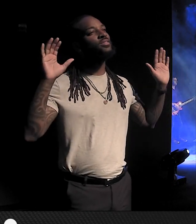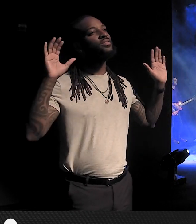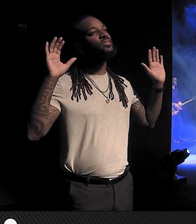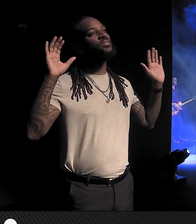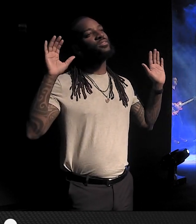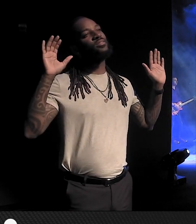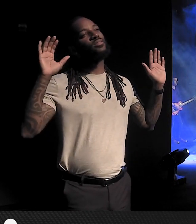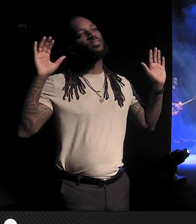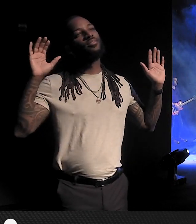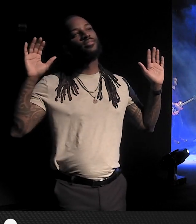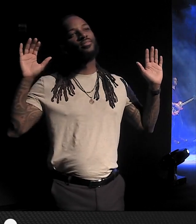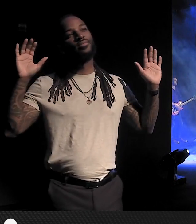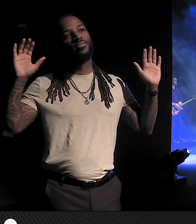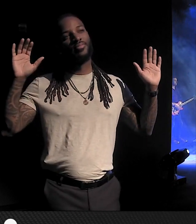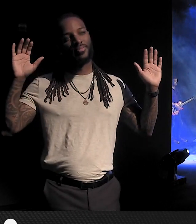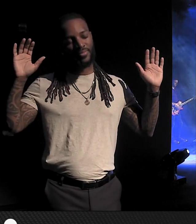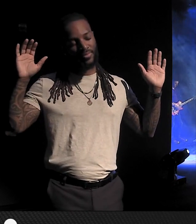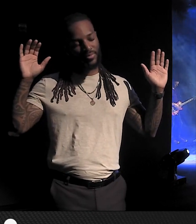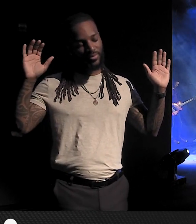sacrifice.